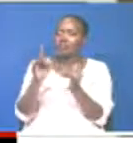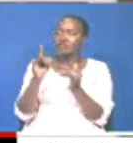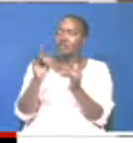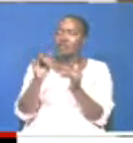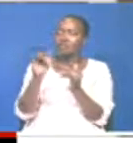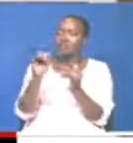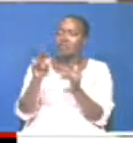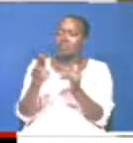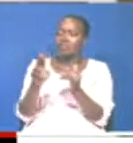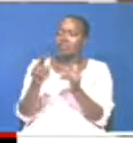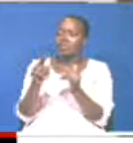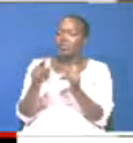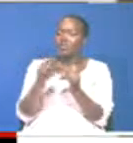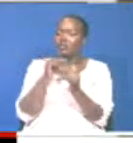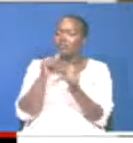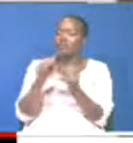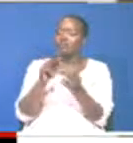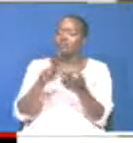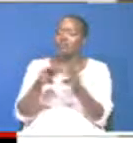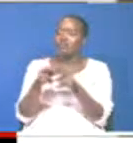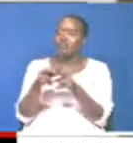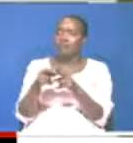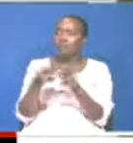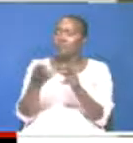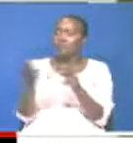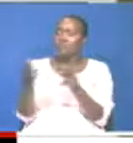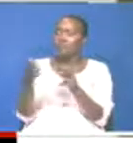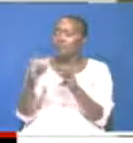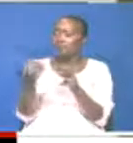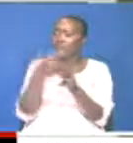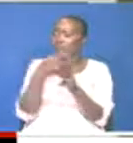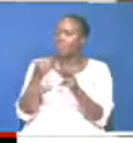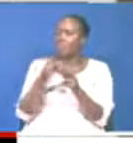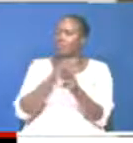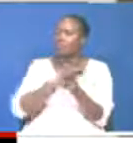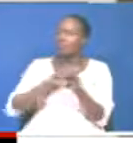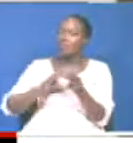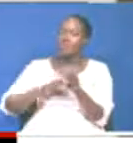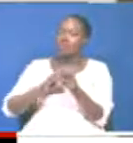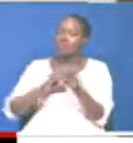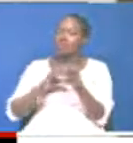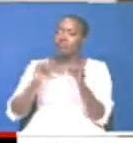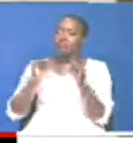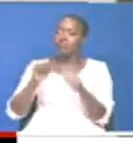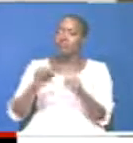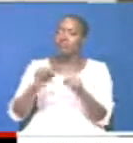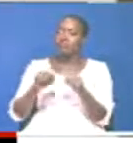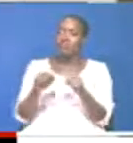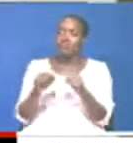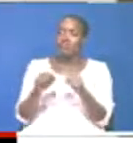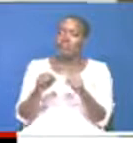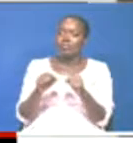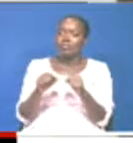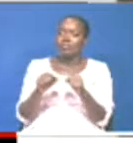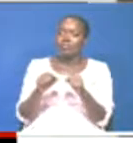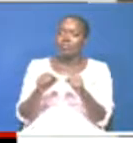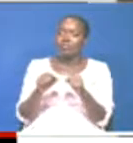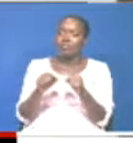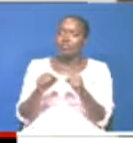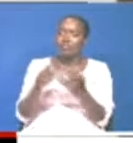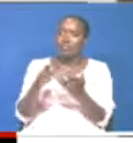Kanja is not related to Warolu Kanja. So the commission of inquiry about Donjo came in. And I remember I was picked